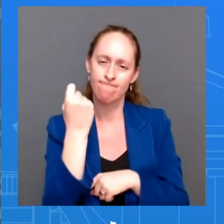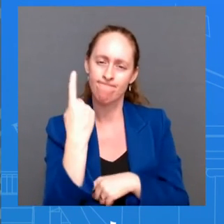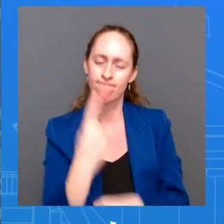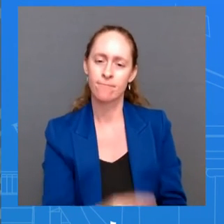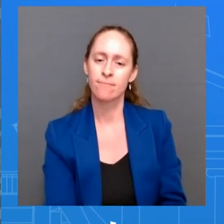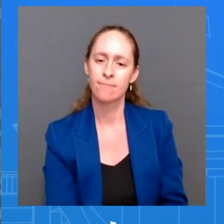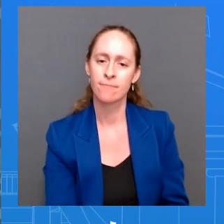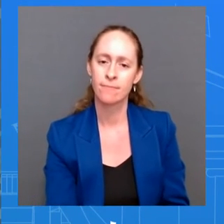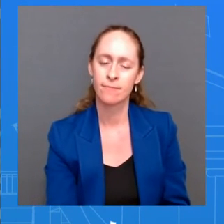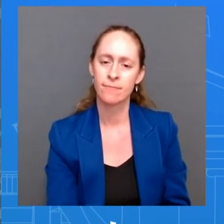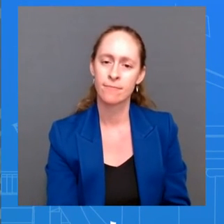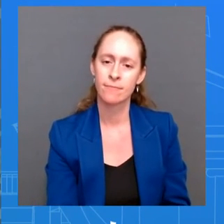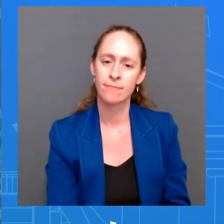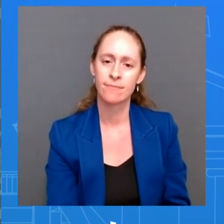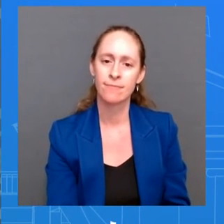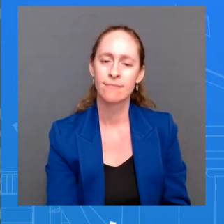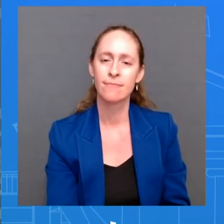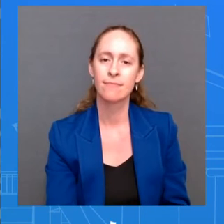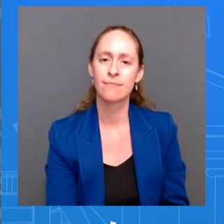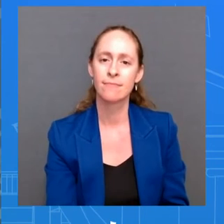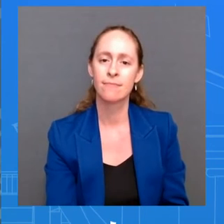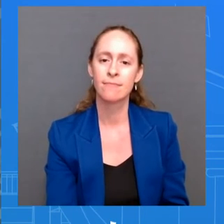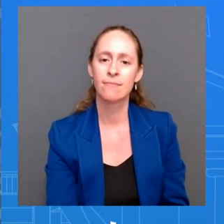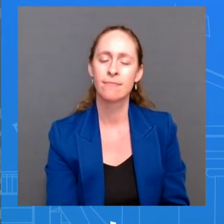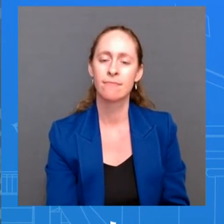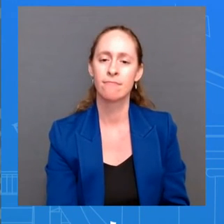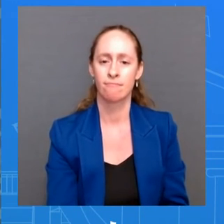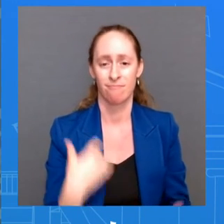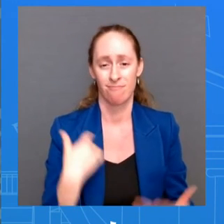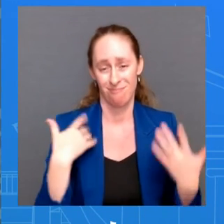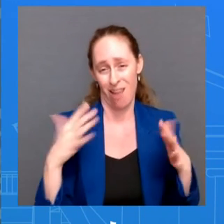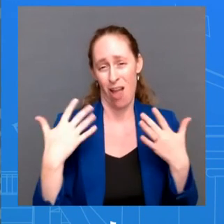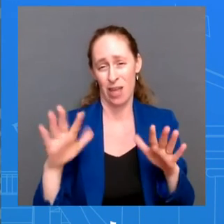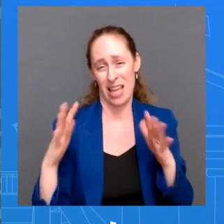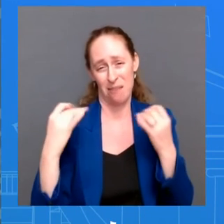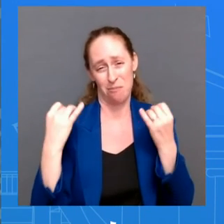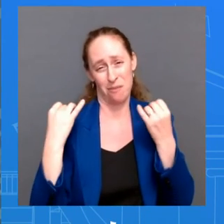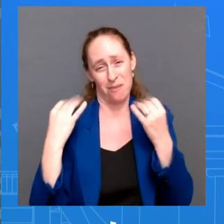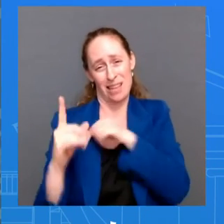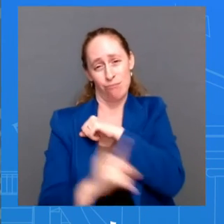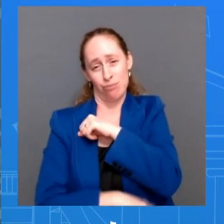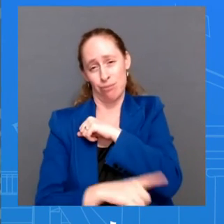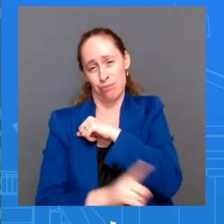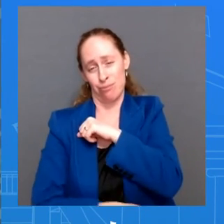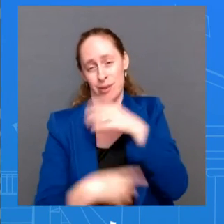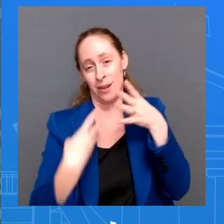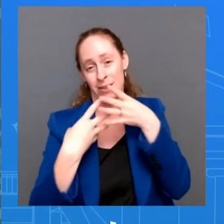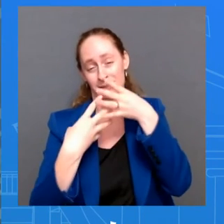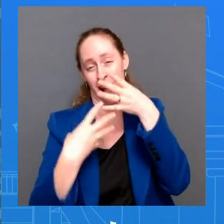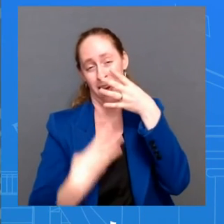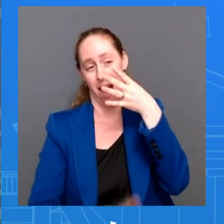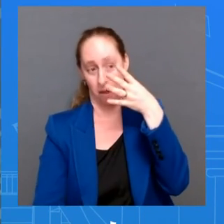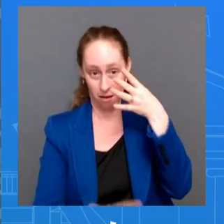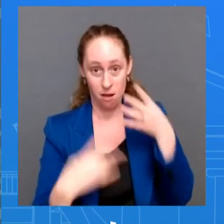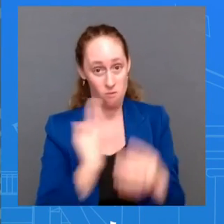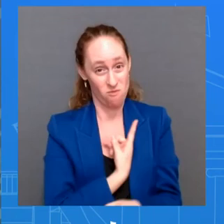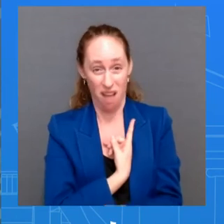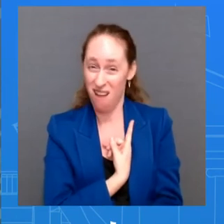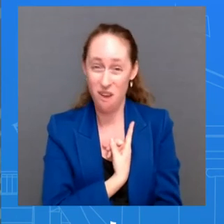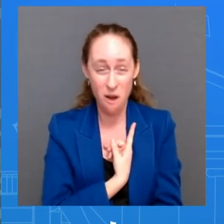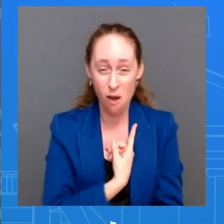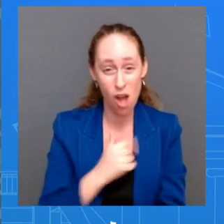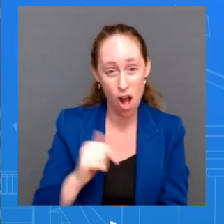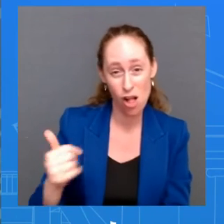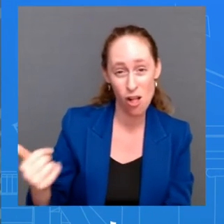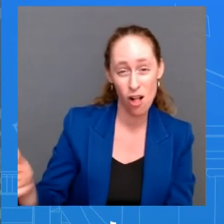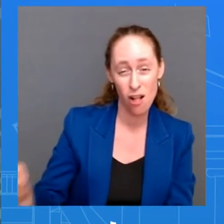over 30 countries across four continents, to curtailment of international assistance and foreign aid, the cost that